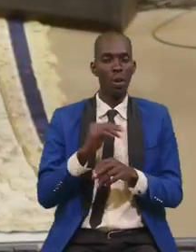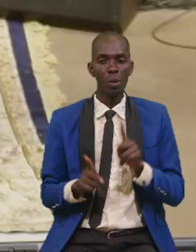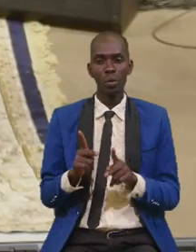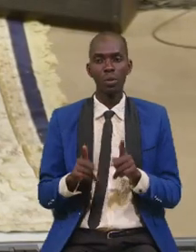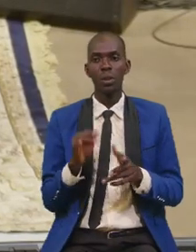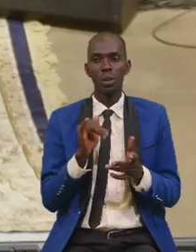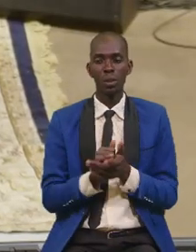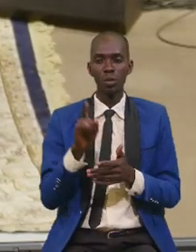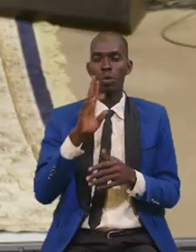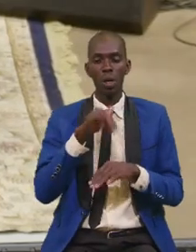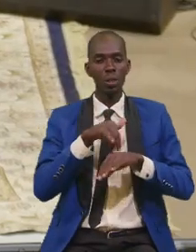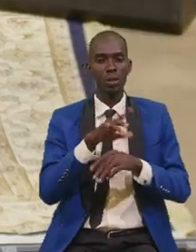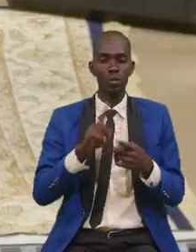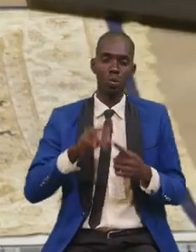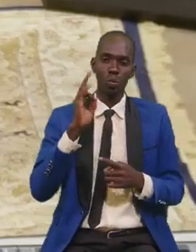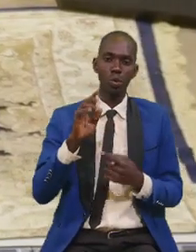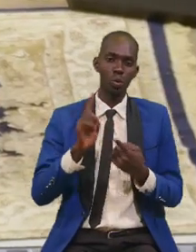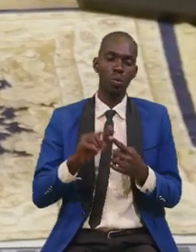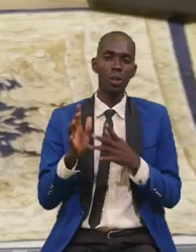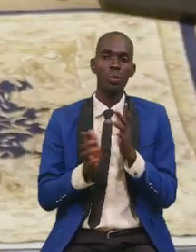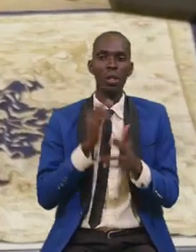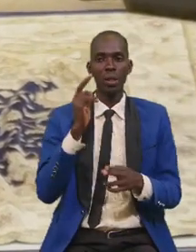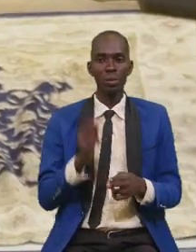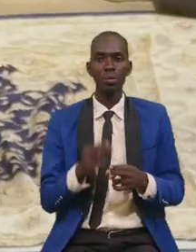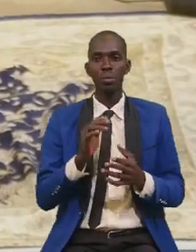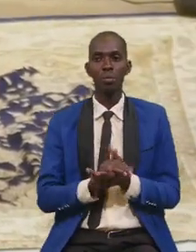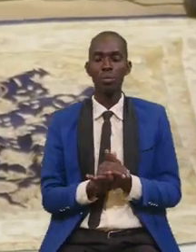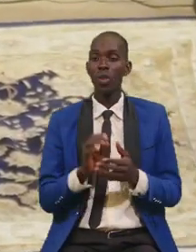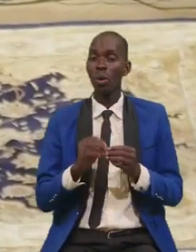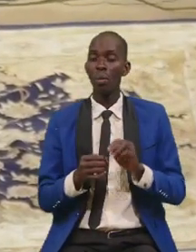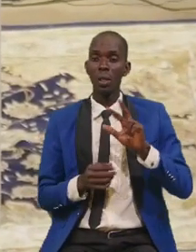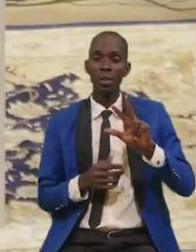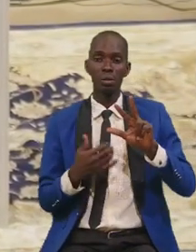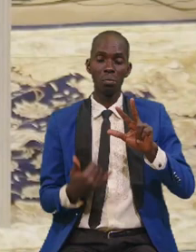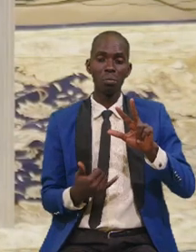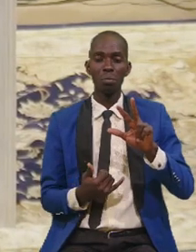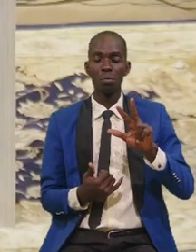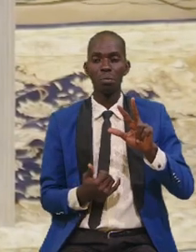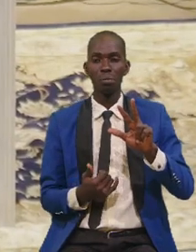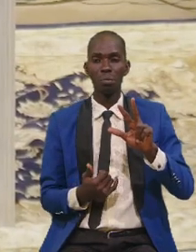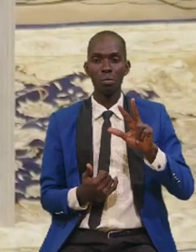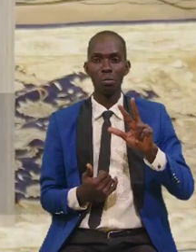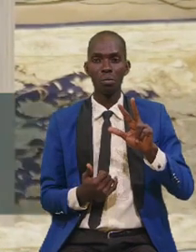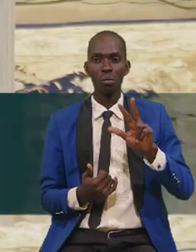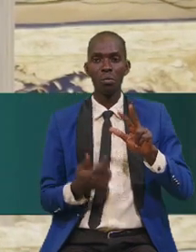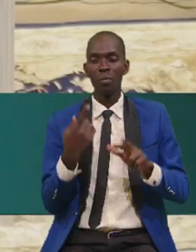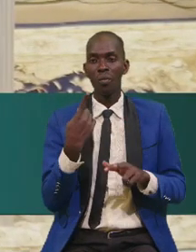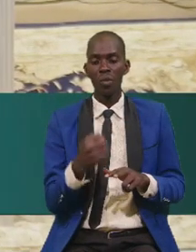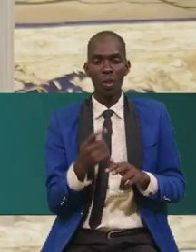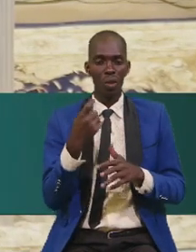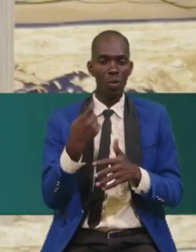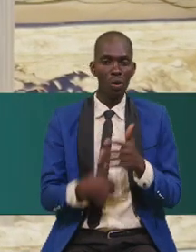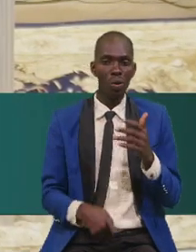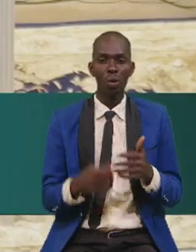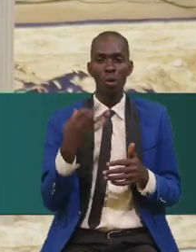in Jesus' name. Number three here, number three is the price of proclamation,